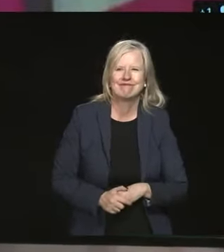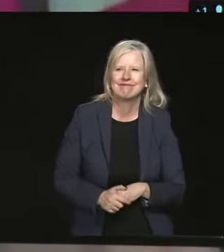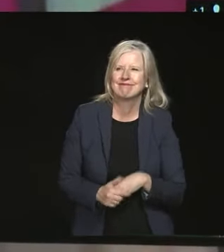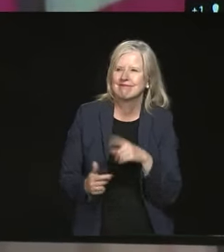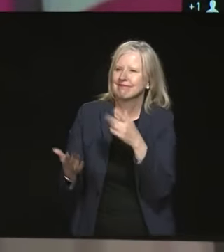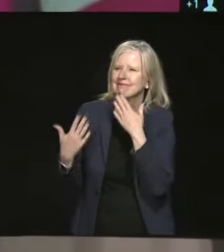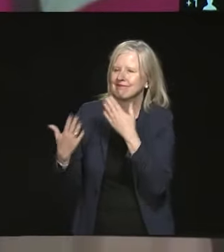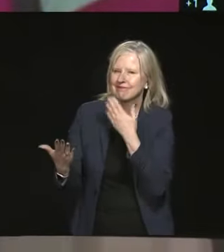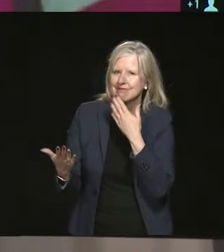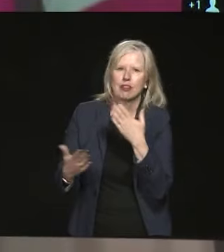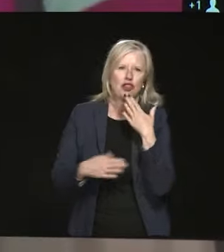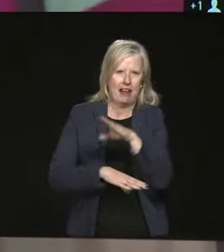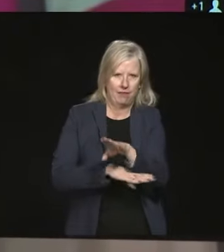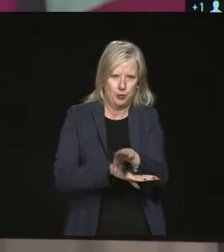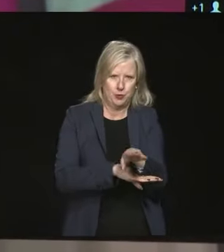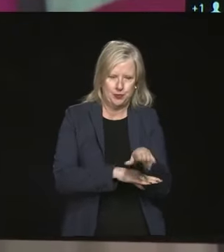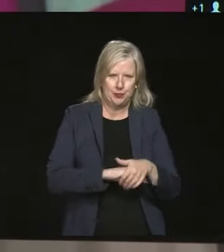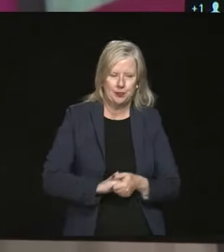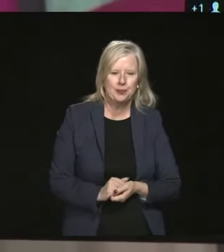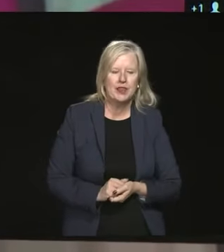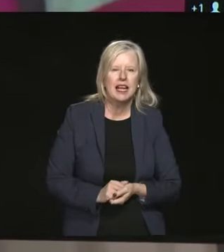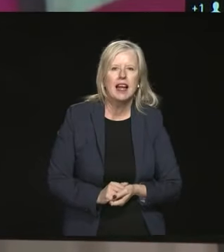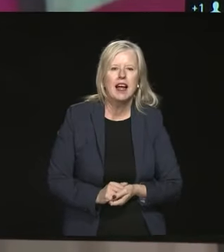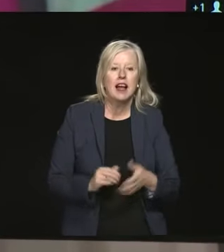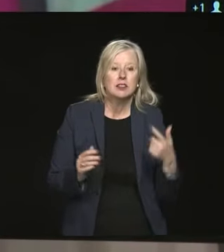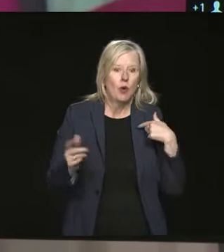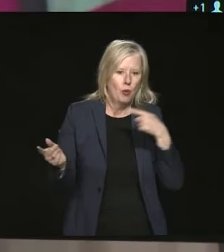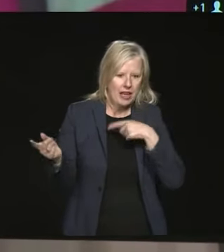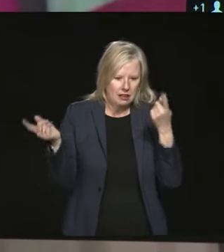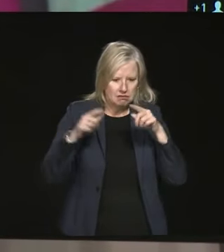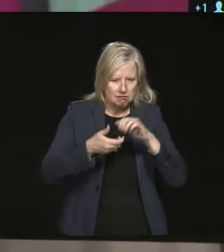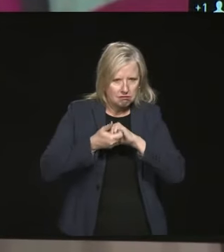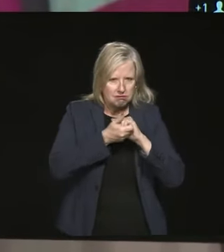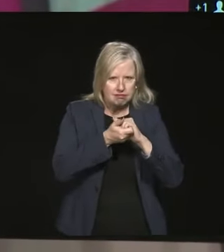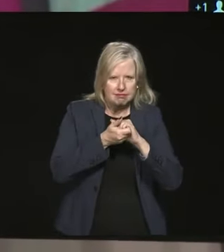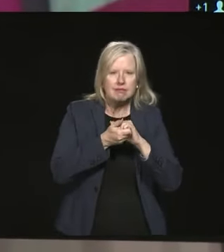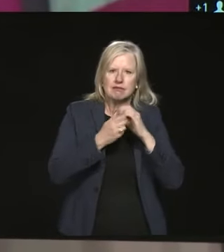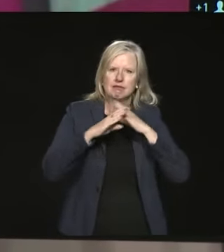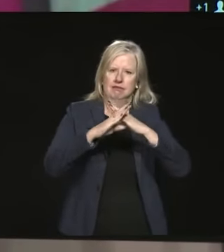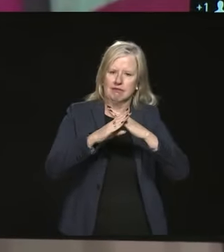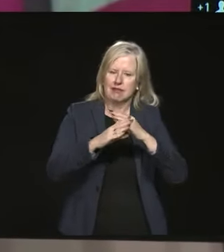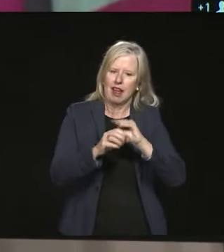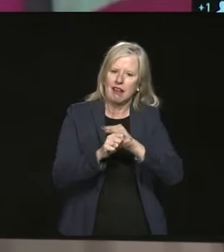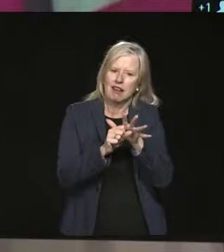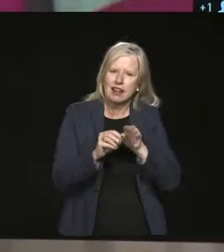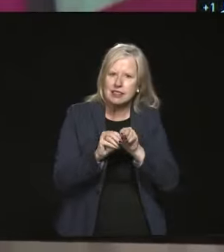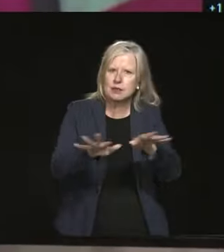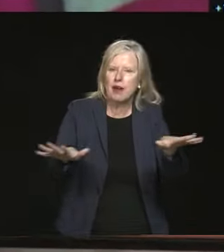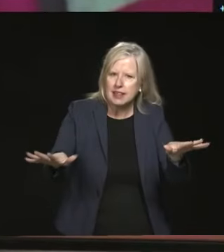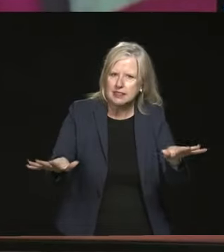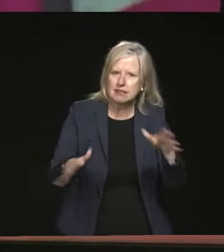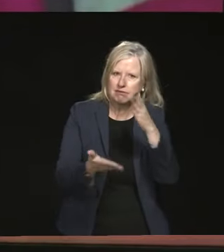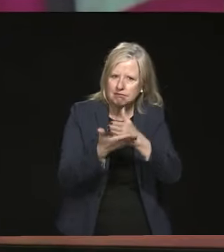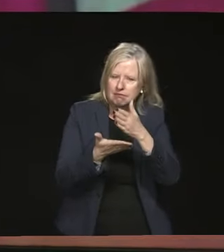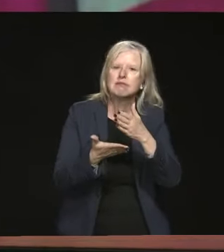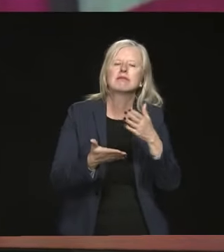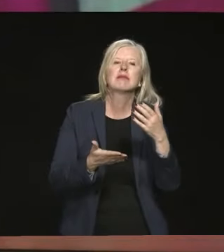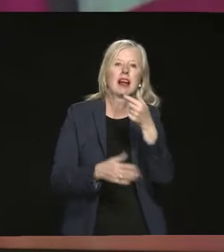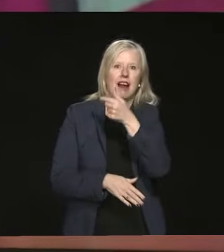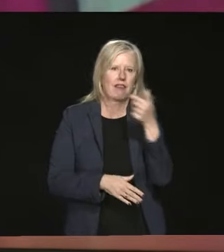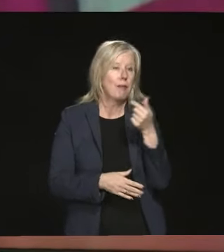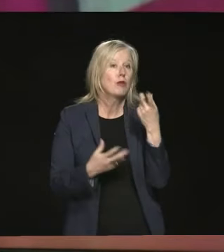As we come together to stop the spread of COVID-19, the government's working hard to support the economy. We're also trying